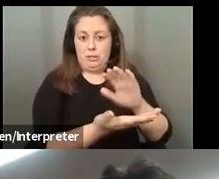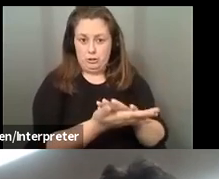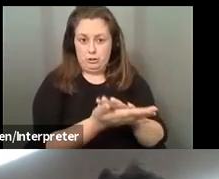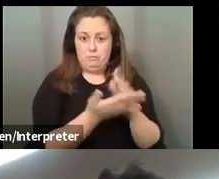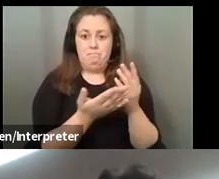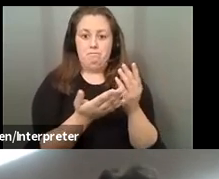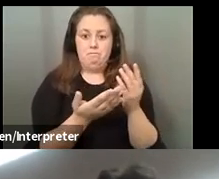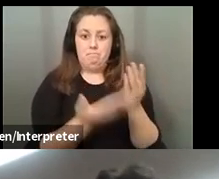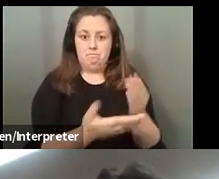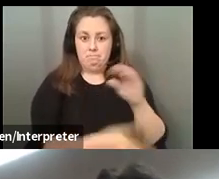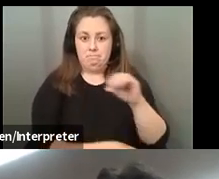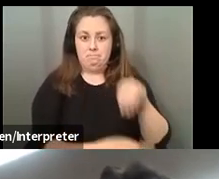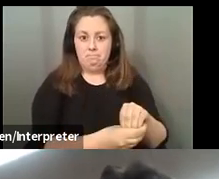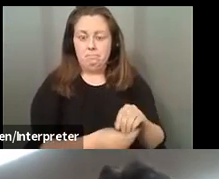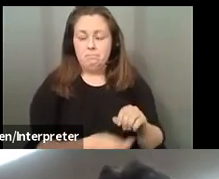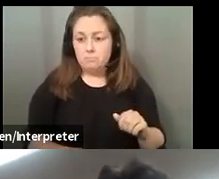All right.